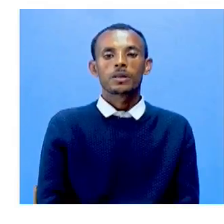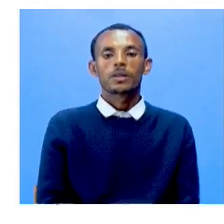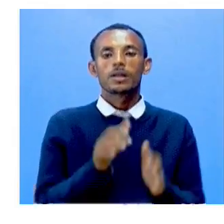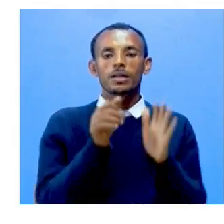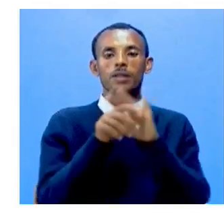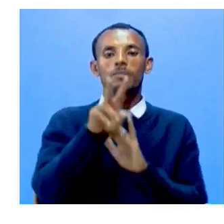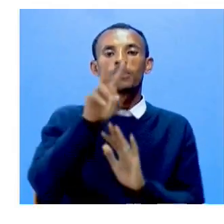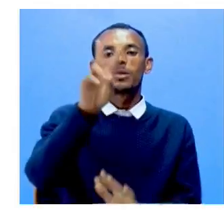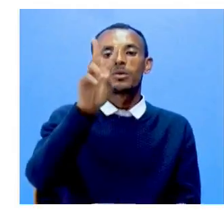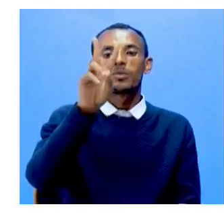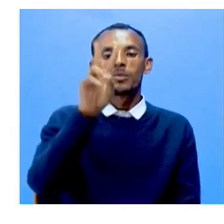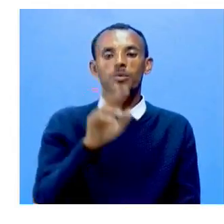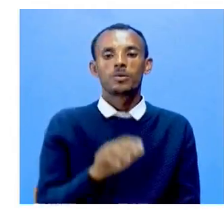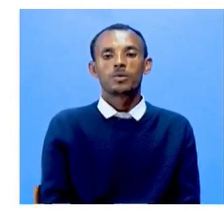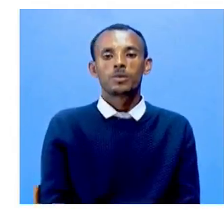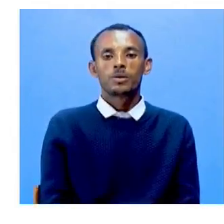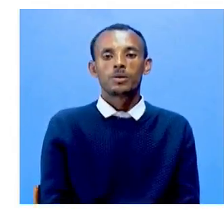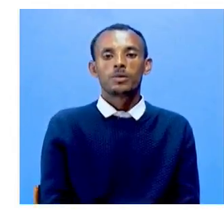Example 2.